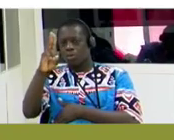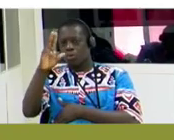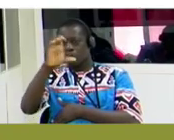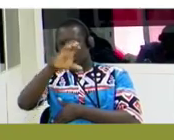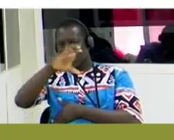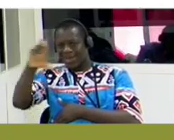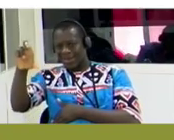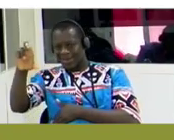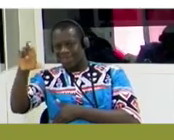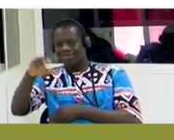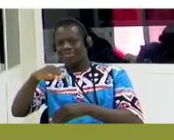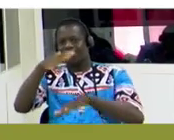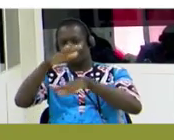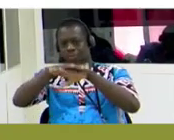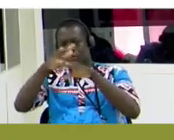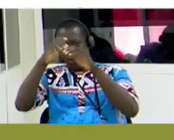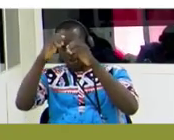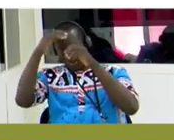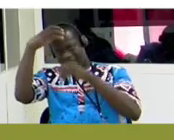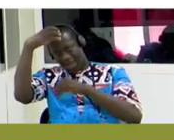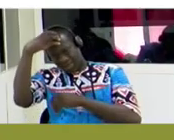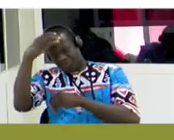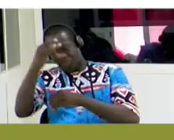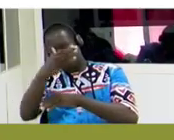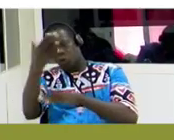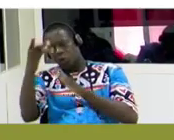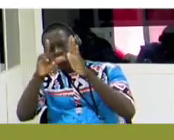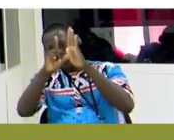head, for seconds.